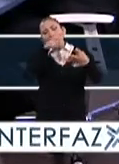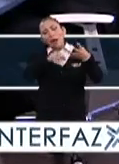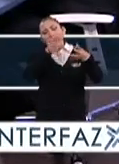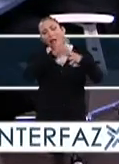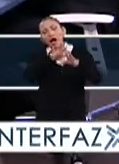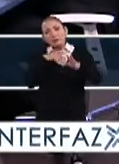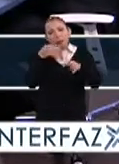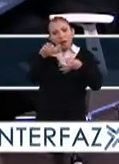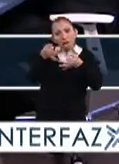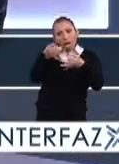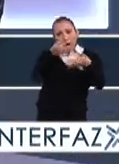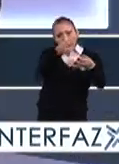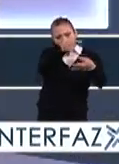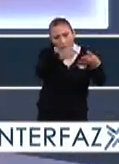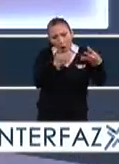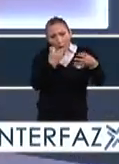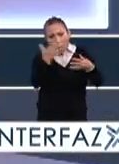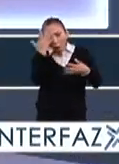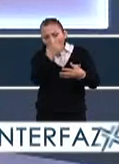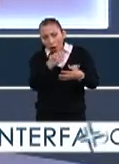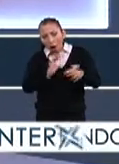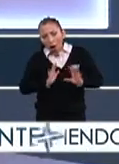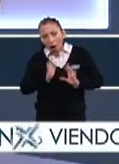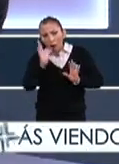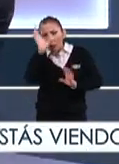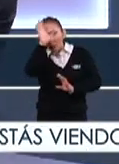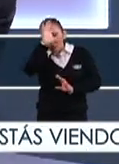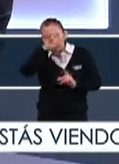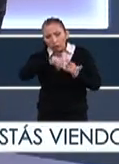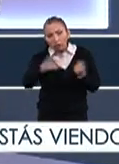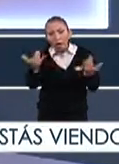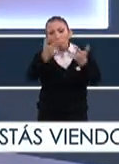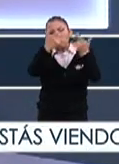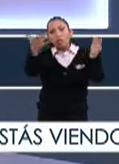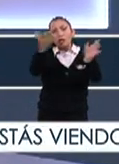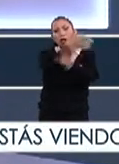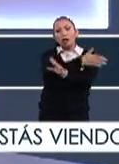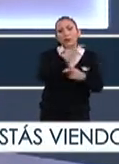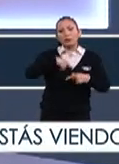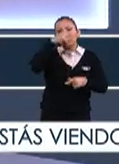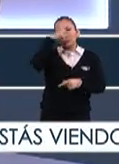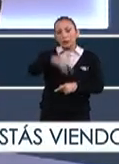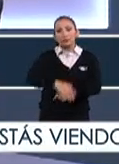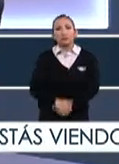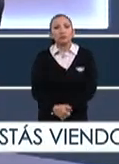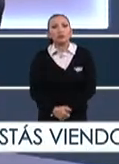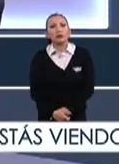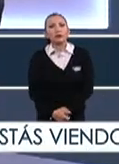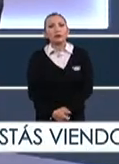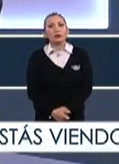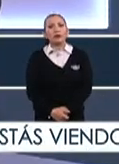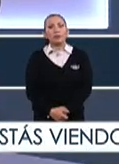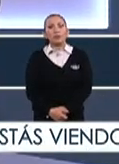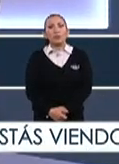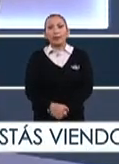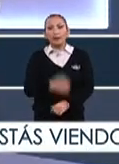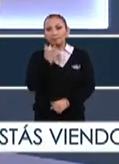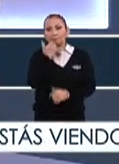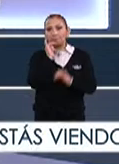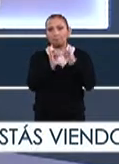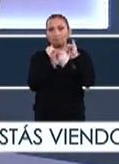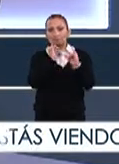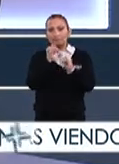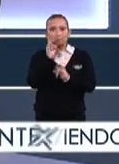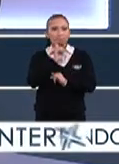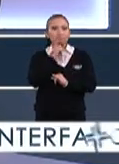han llamado la atención de esta parte de la cultura tan histórica de los mexicanos? Which are the aspects that